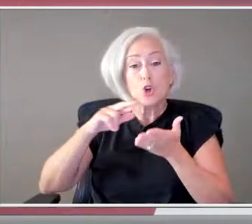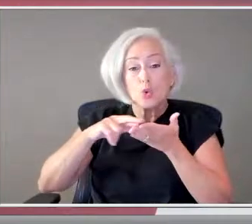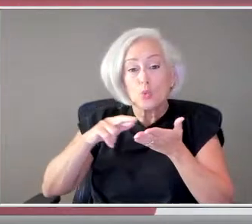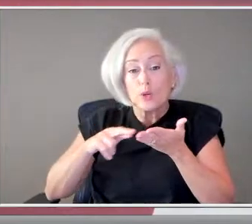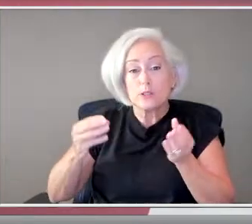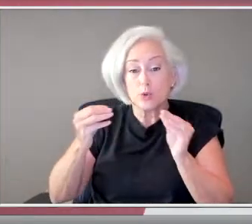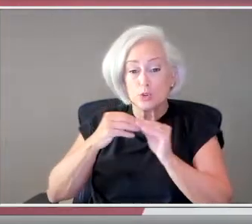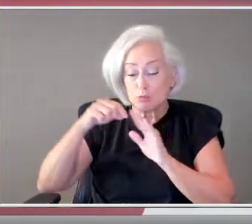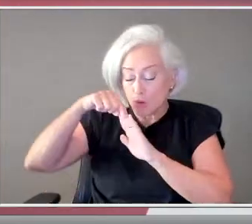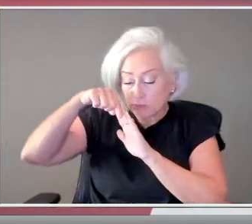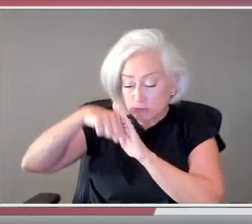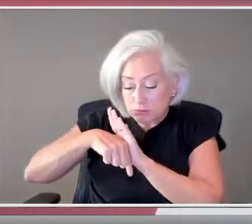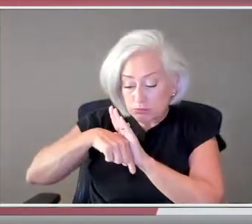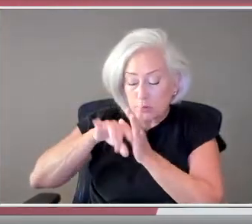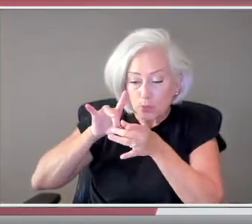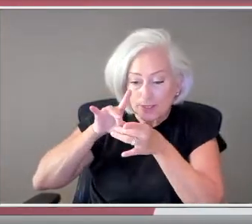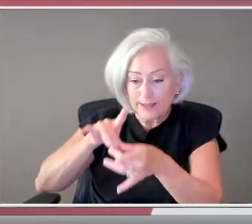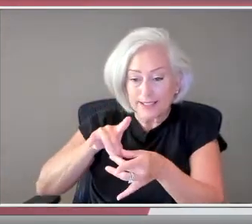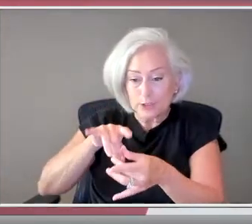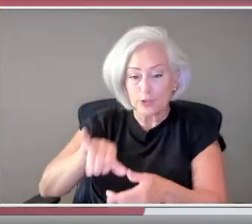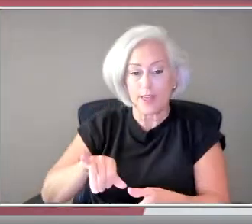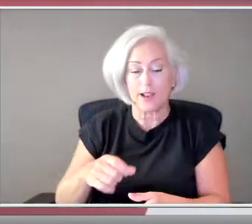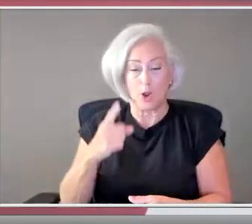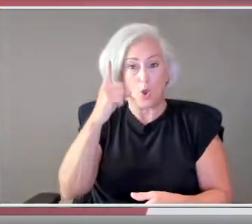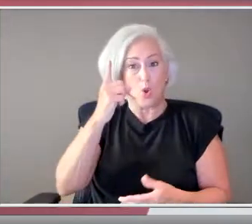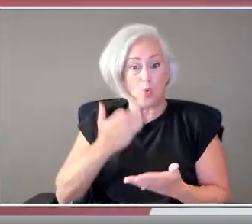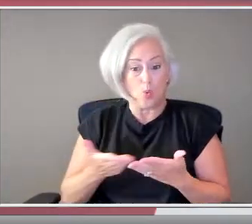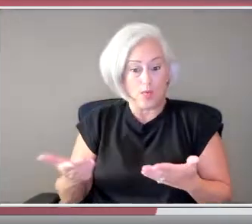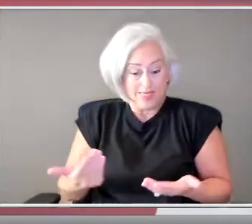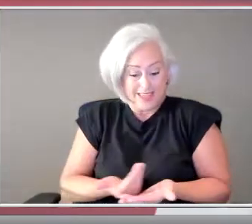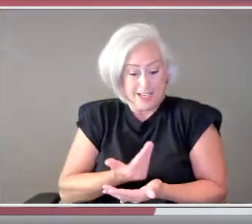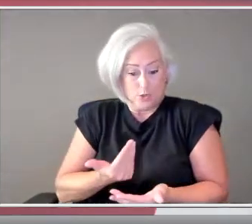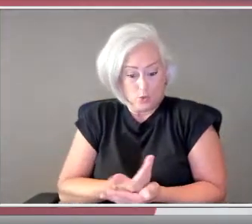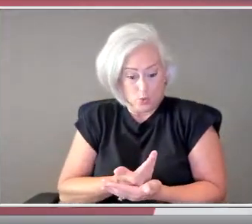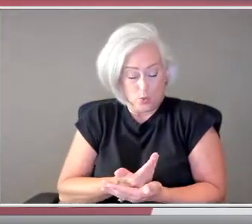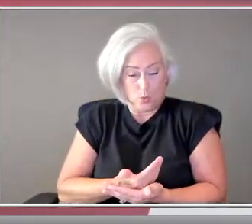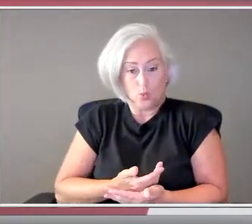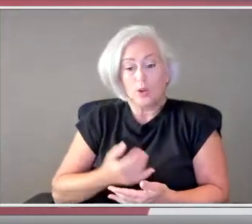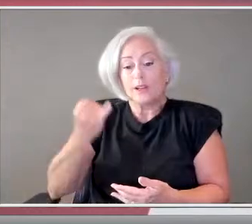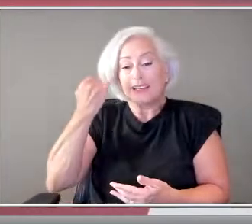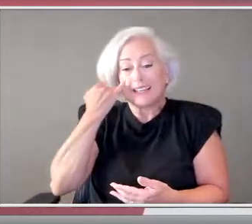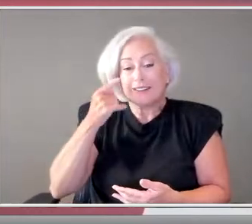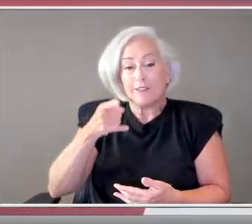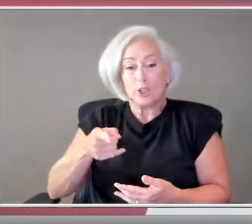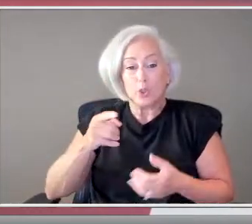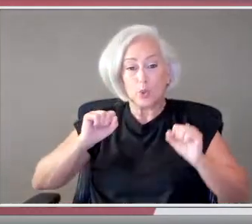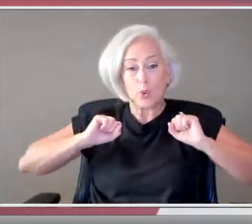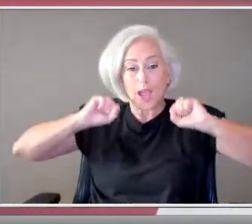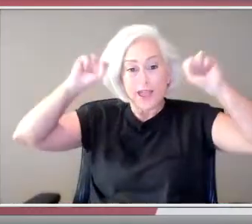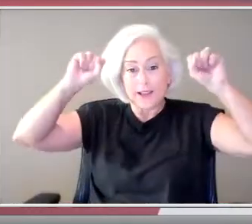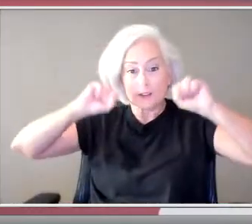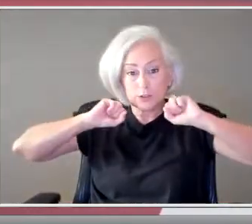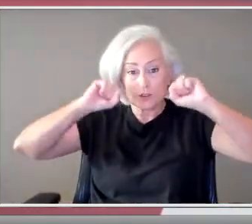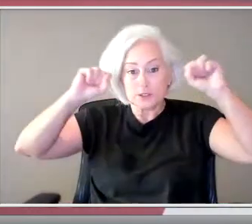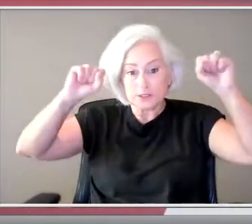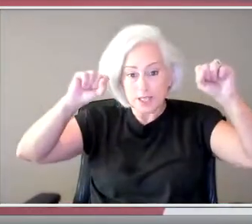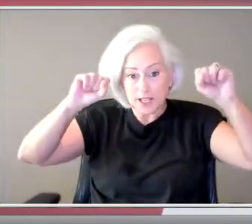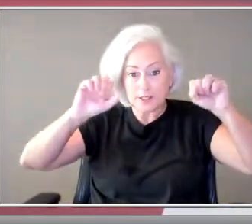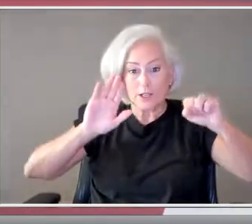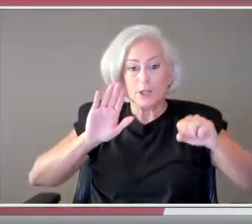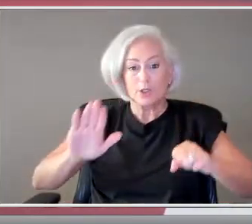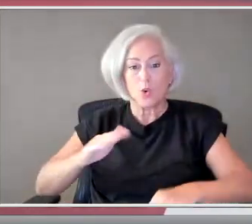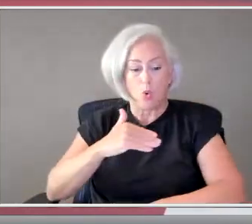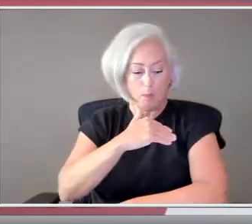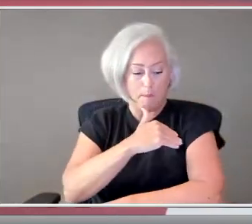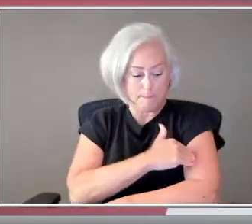depth. Now, I'll tell you one thing that may be new to people is that when you do exercise, your skeletal muscle cells